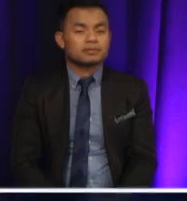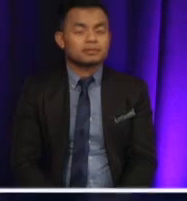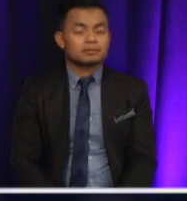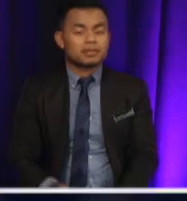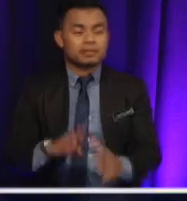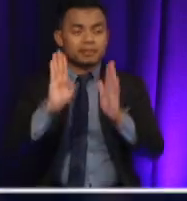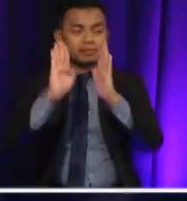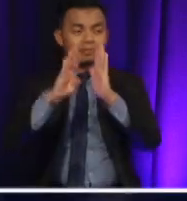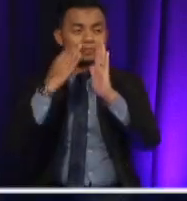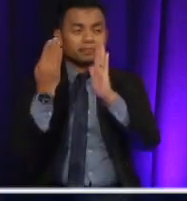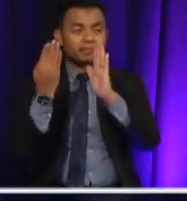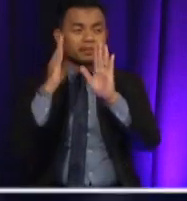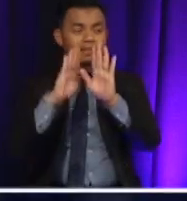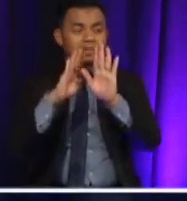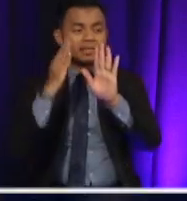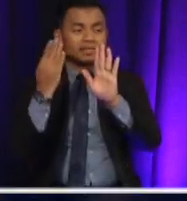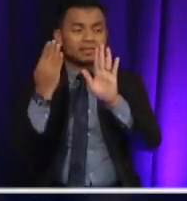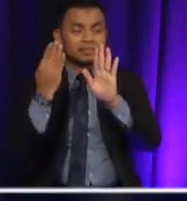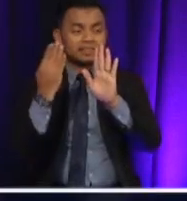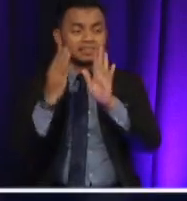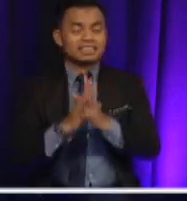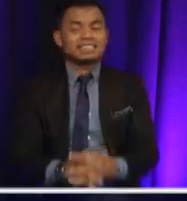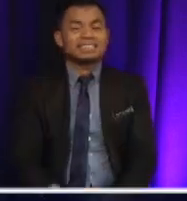a mirror. Am I correct? No.